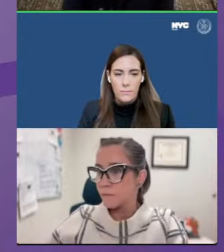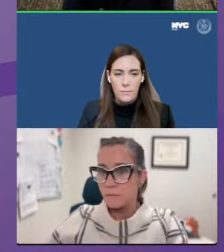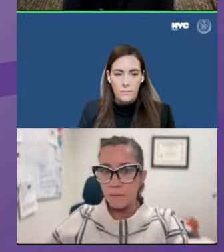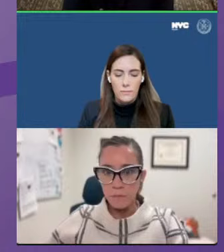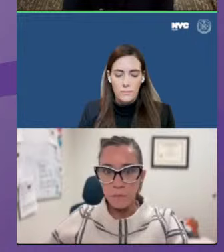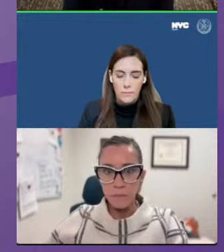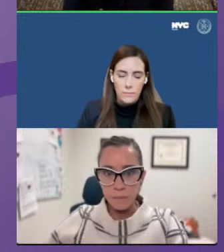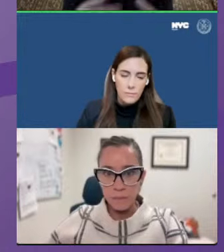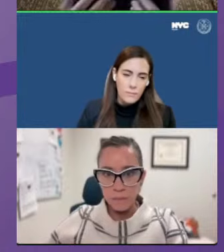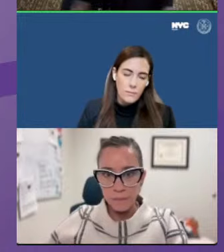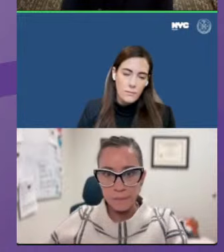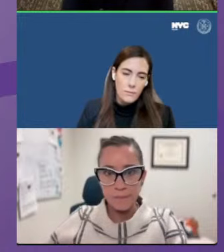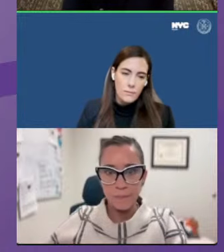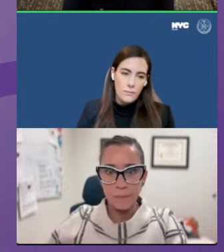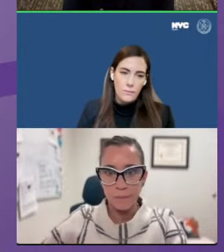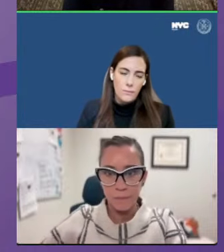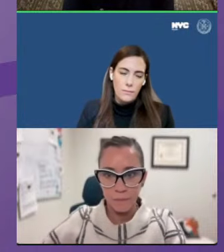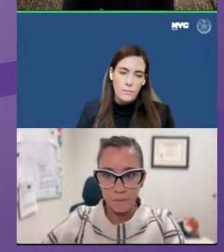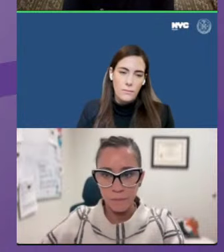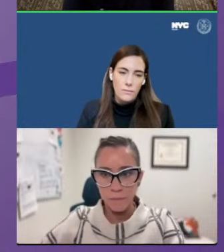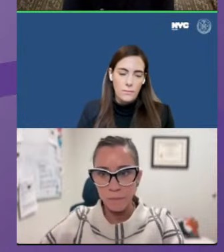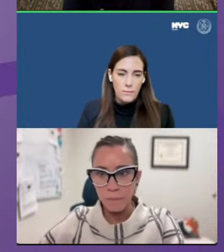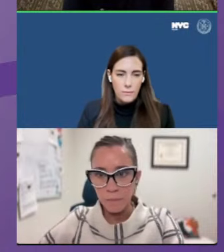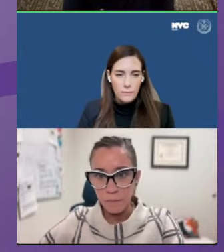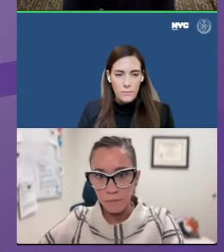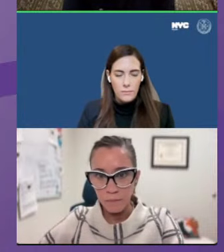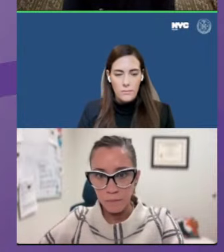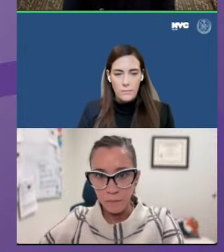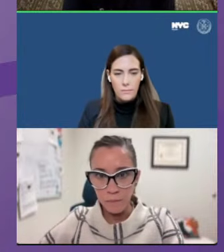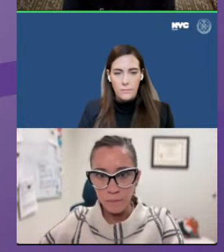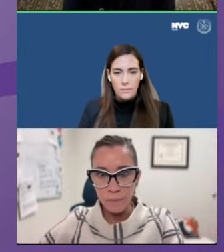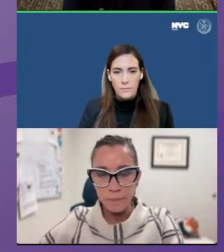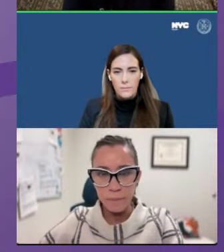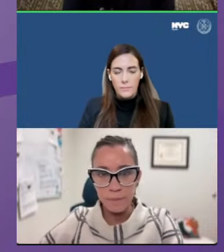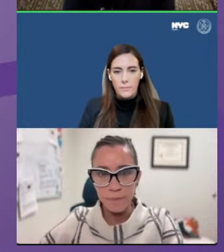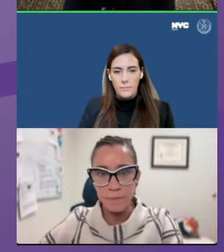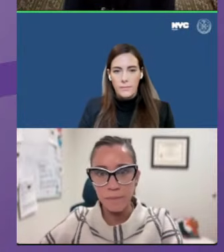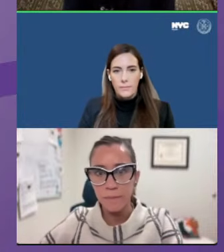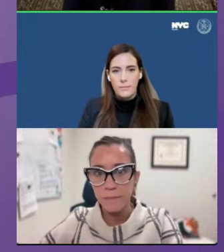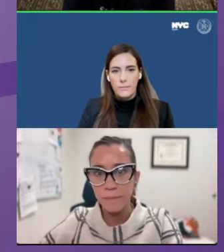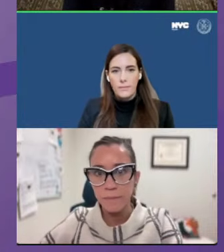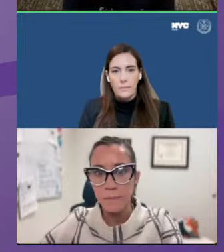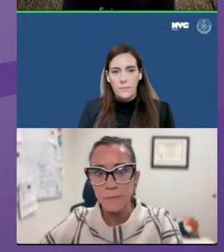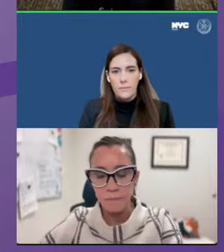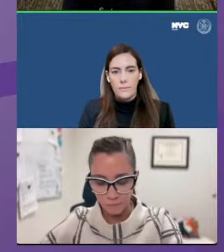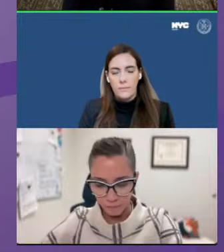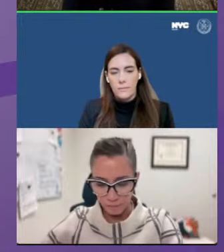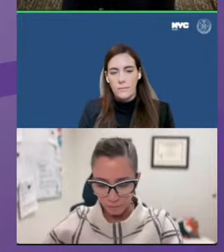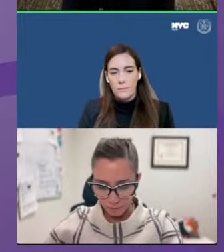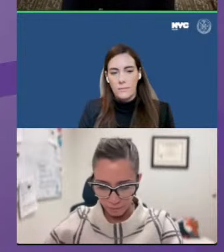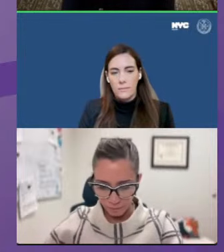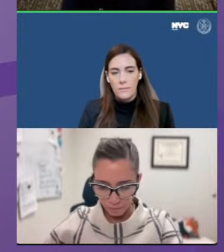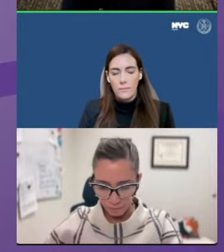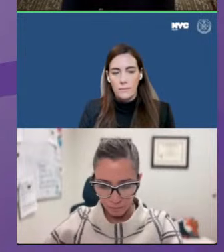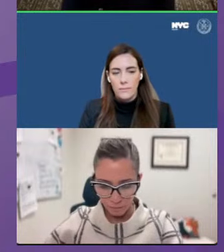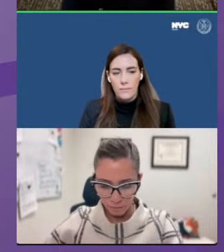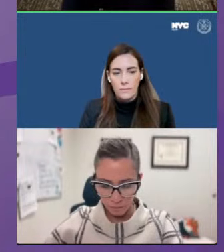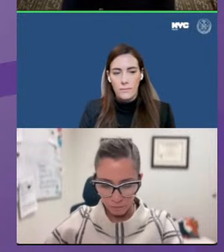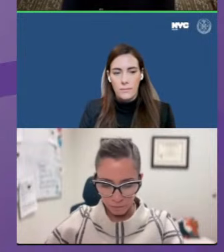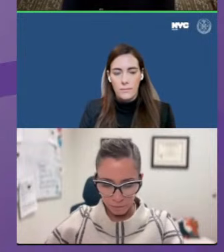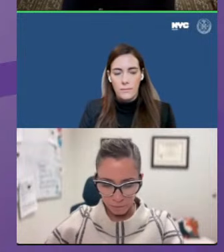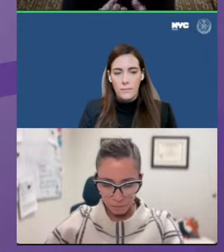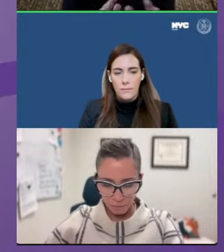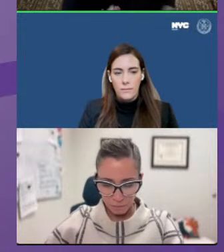in healthy controls who seem to make a full recovery from the virus. So we know that the virus